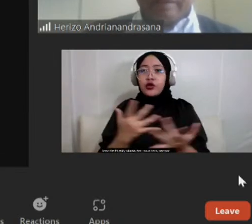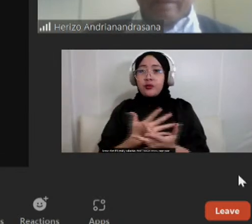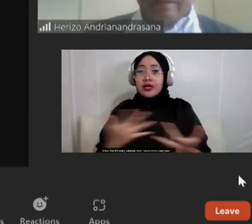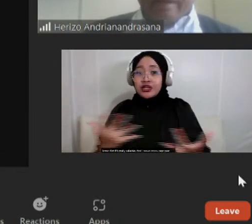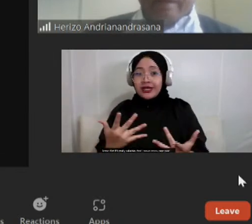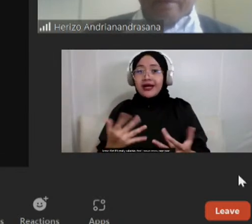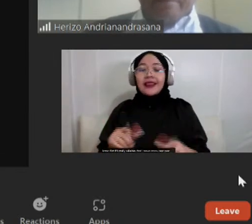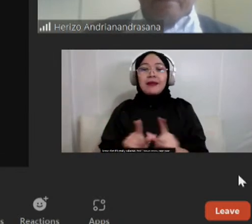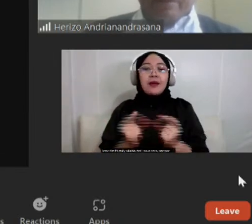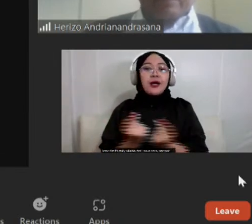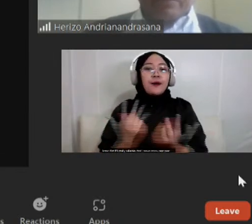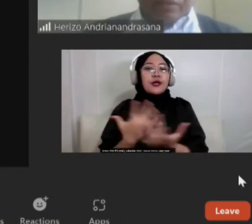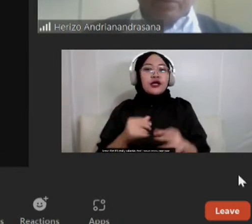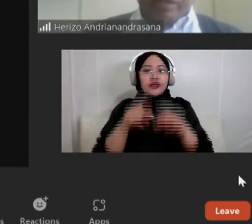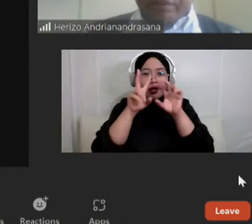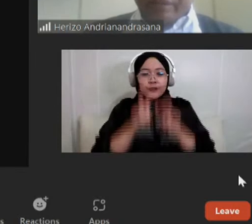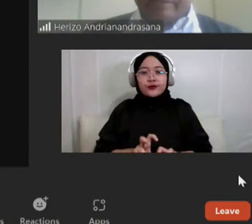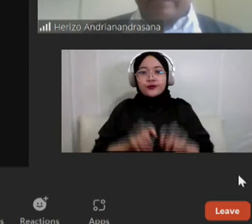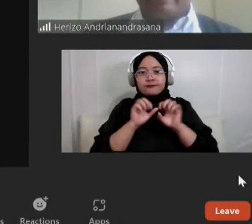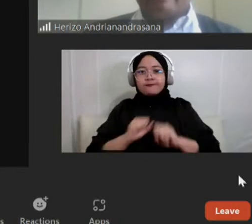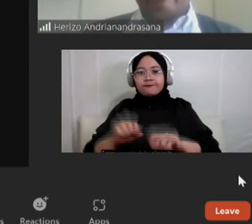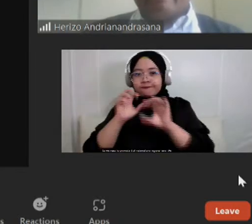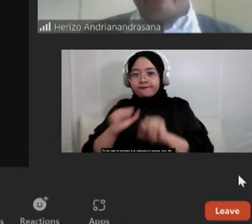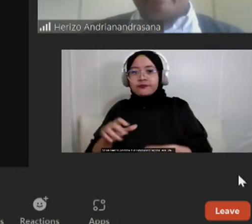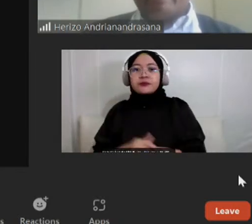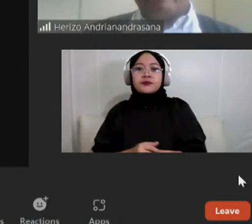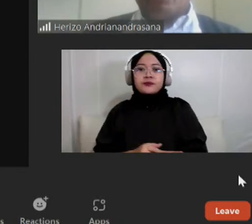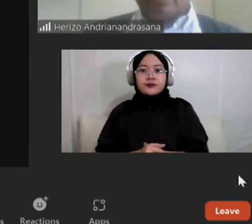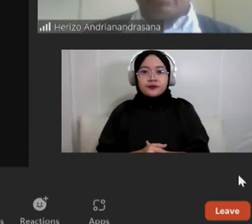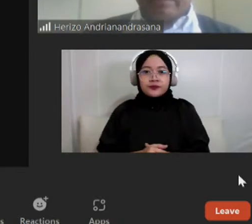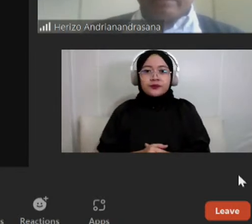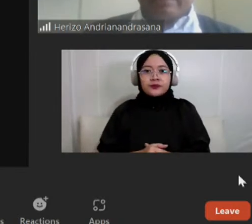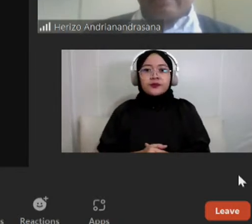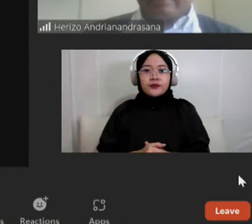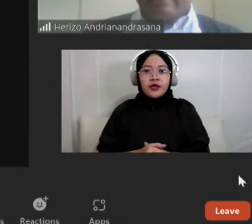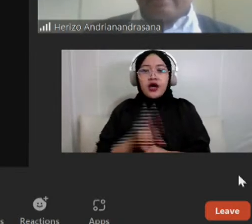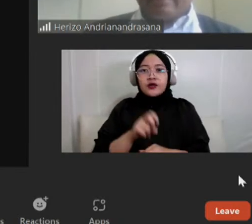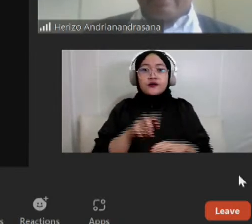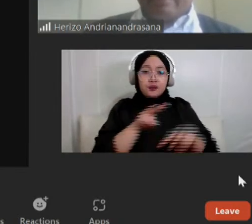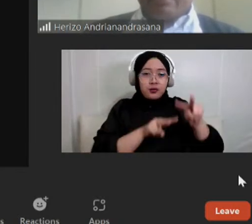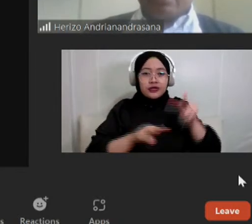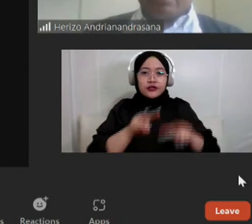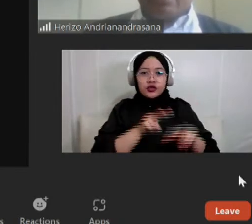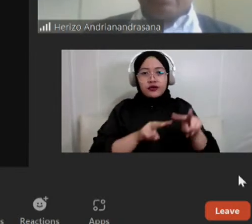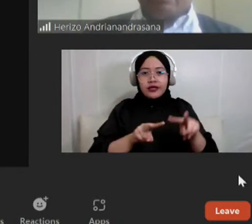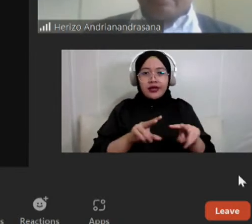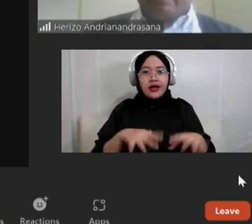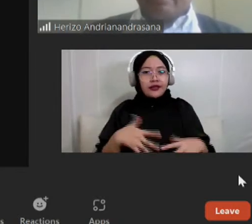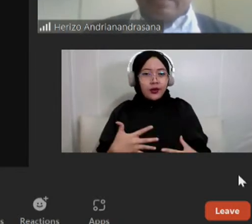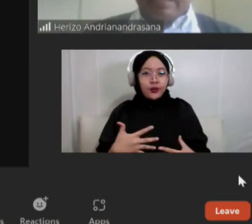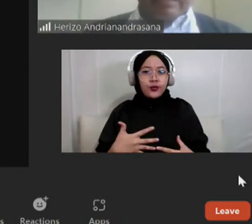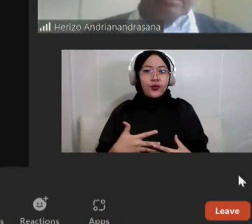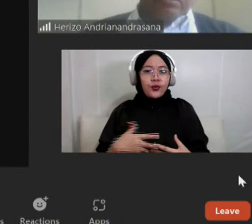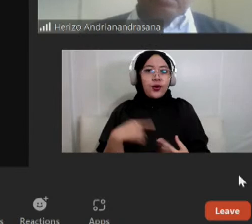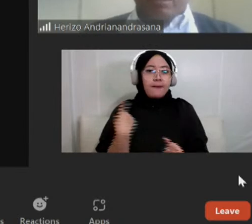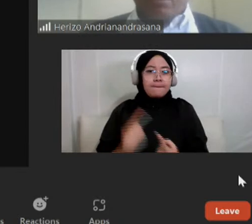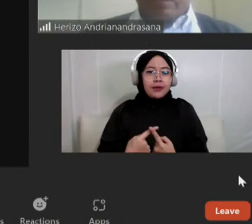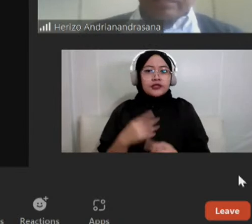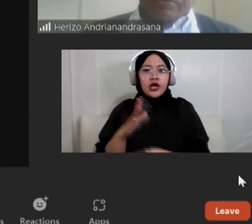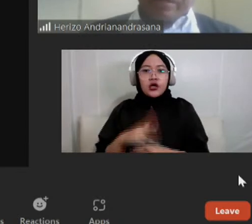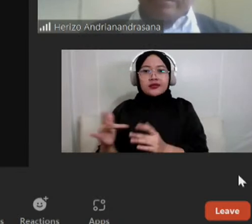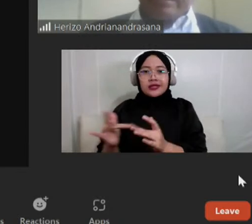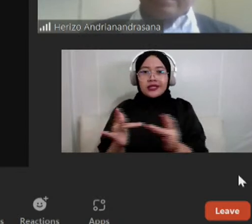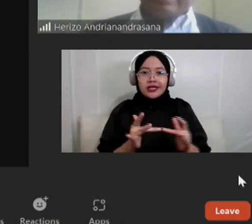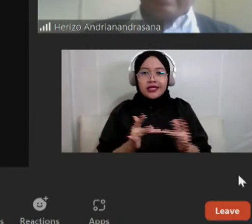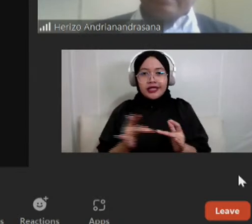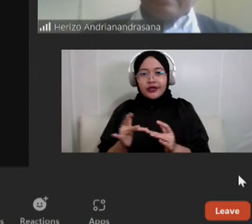approaches that will enrich the monitoring and also link it to